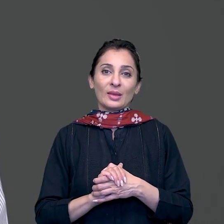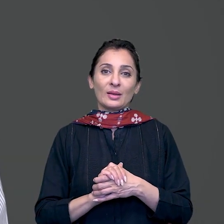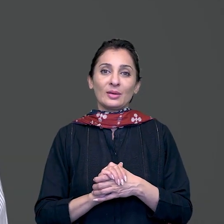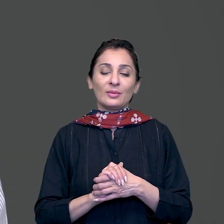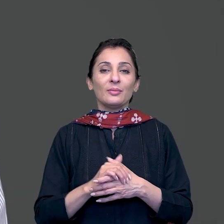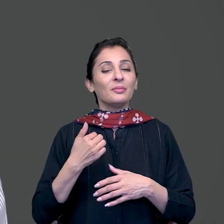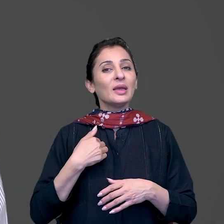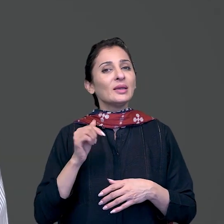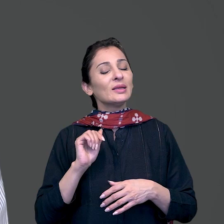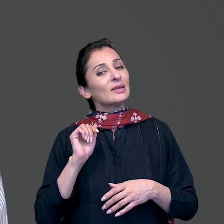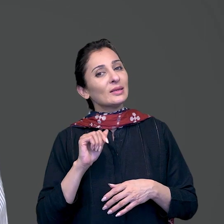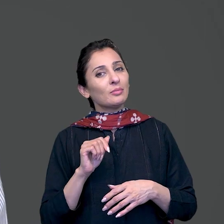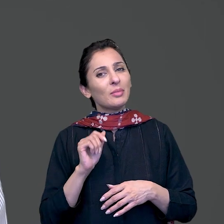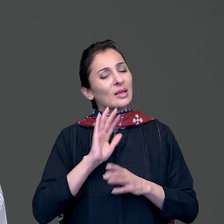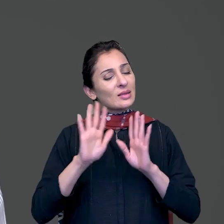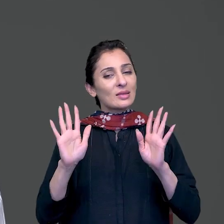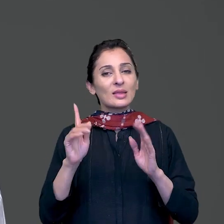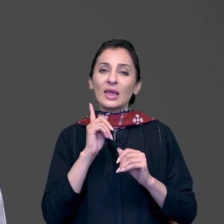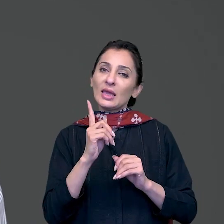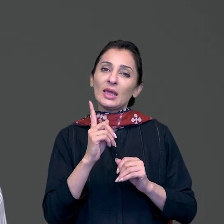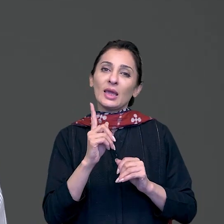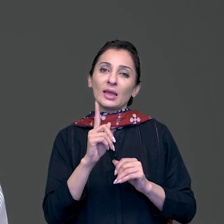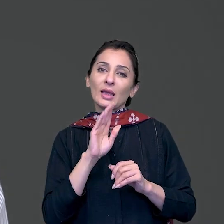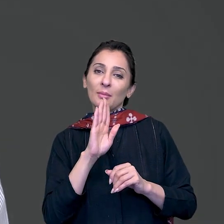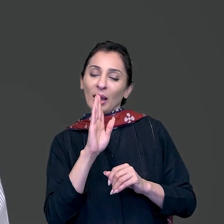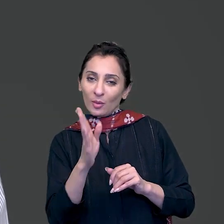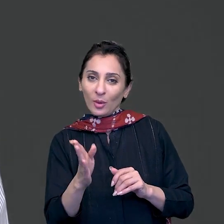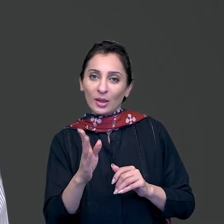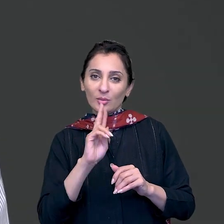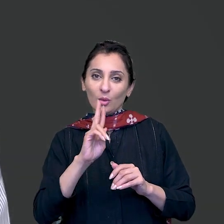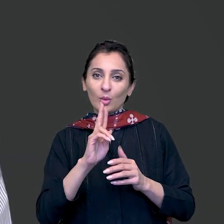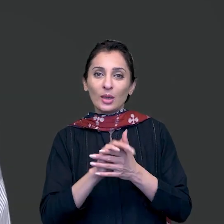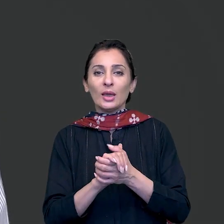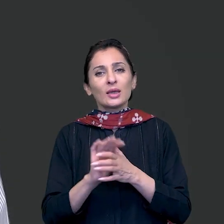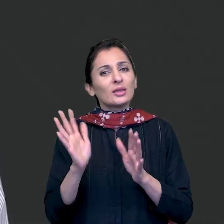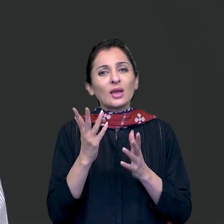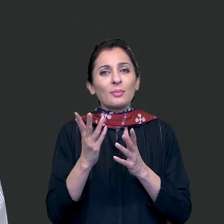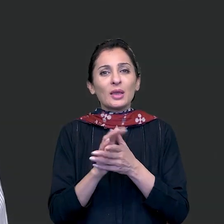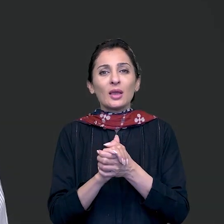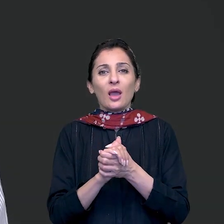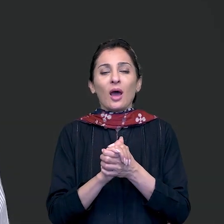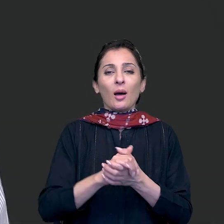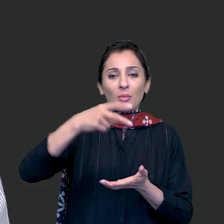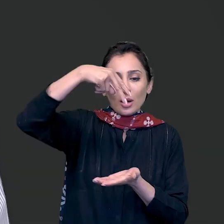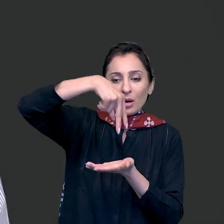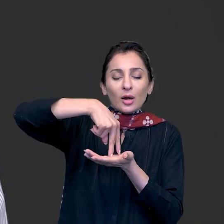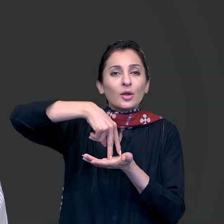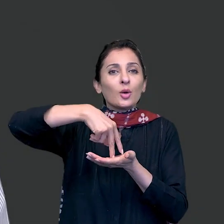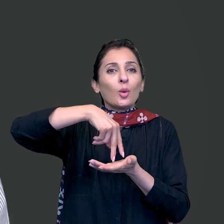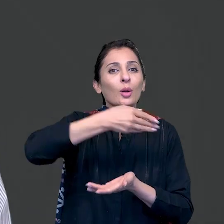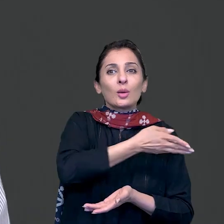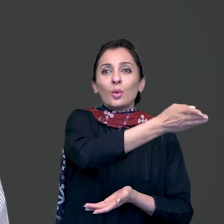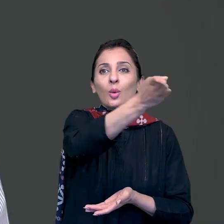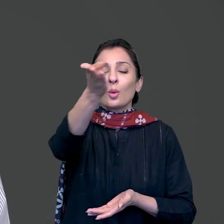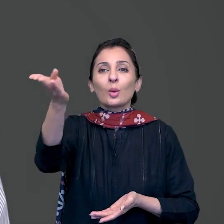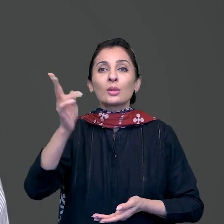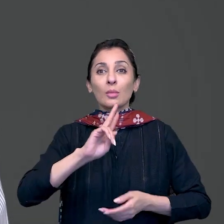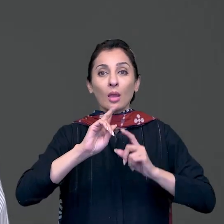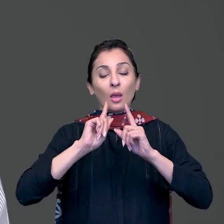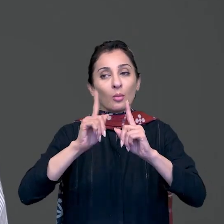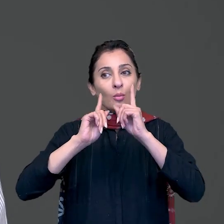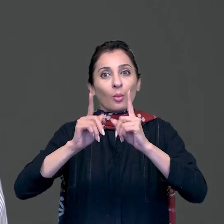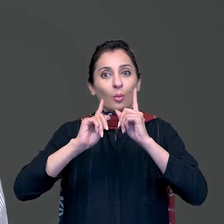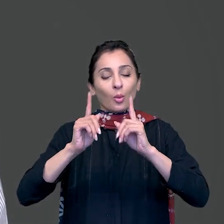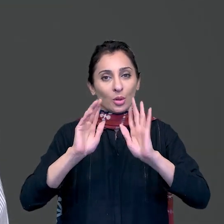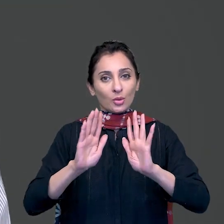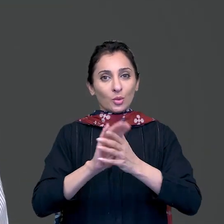different institutions as well. So my only advice to people who feel that they're stuck in public